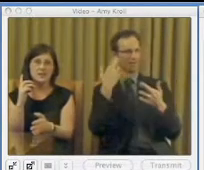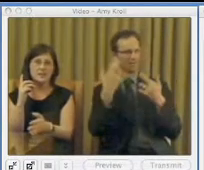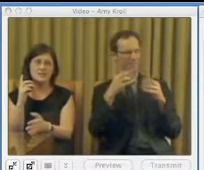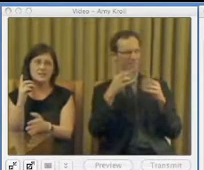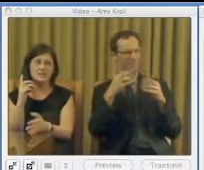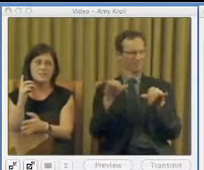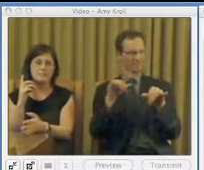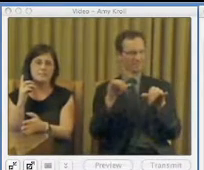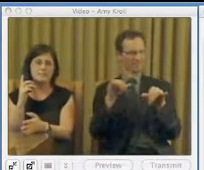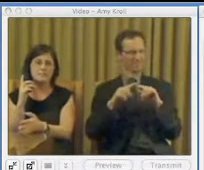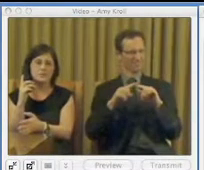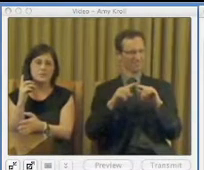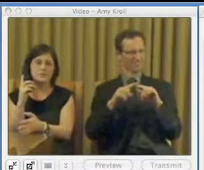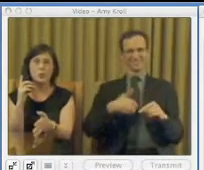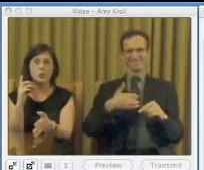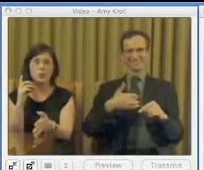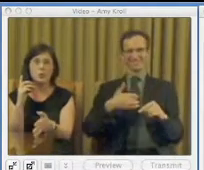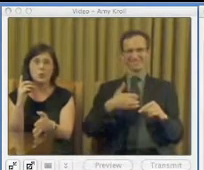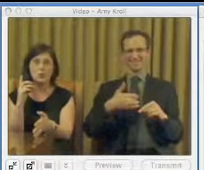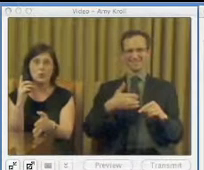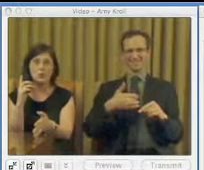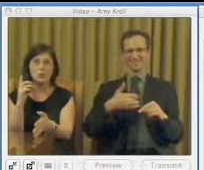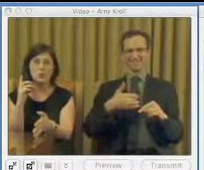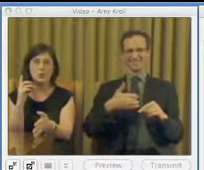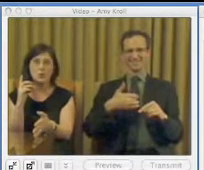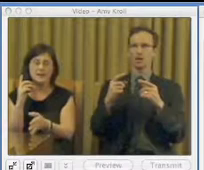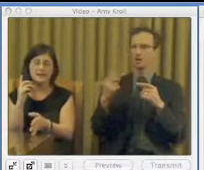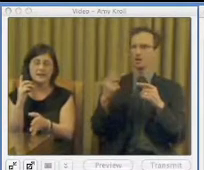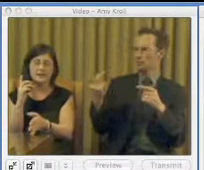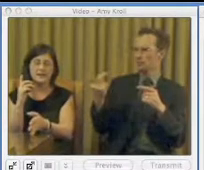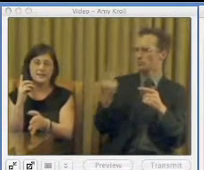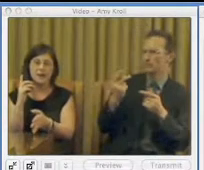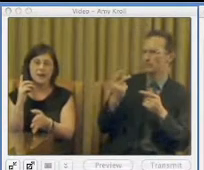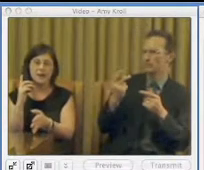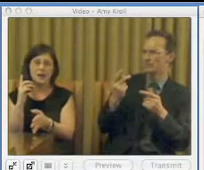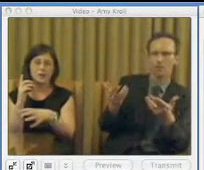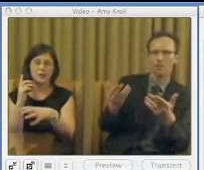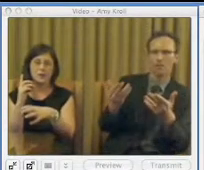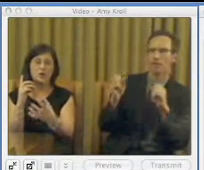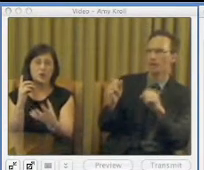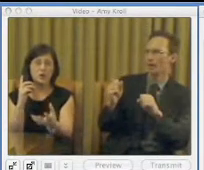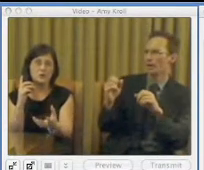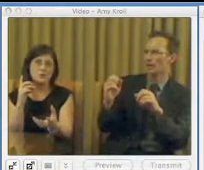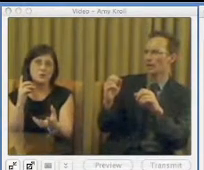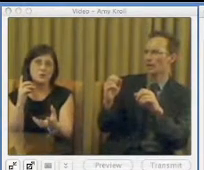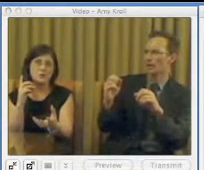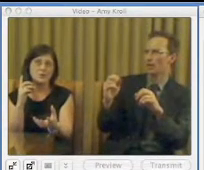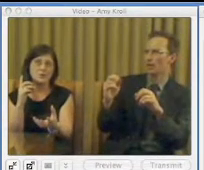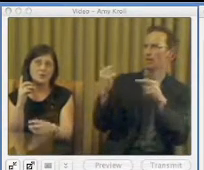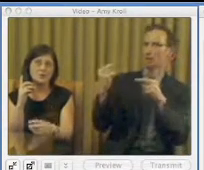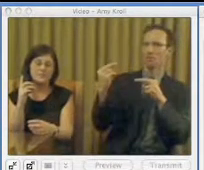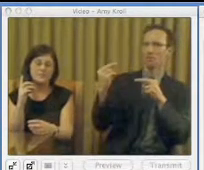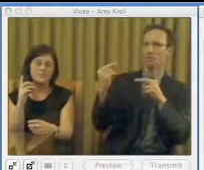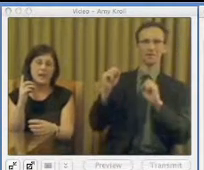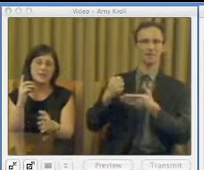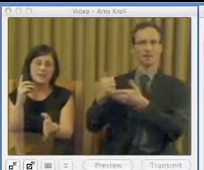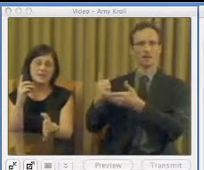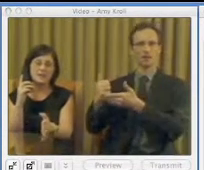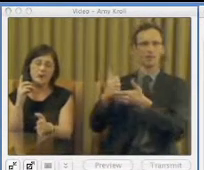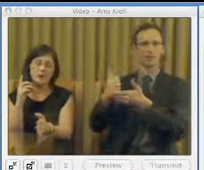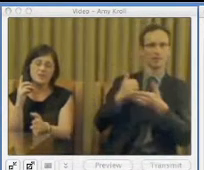then we realized that we had this huge resource there that we could